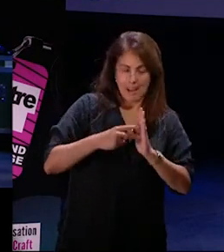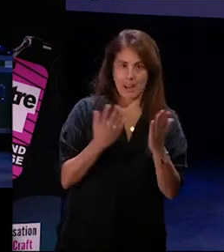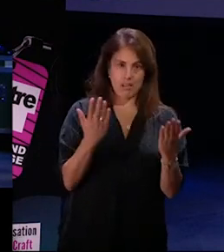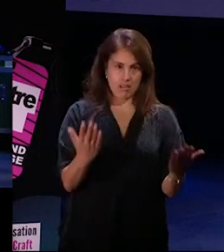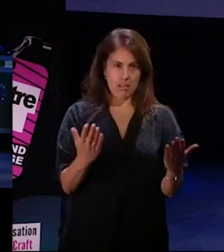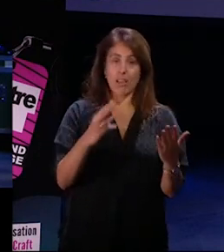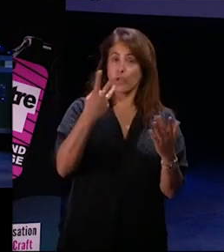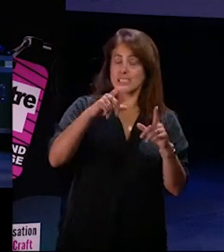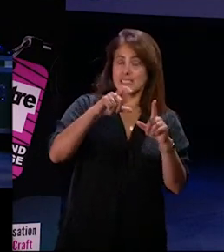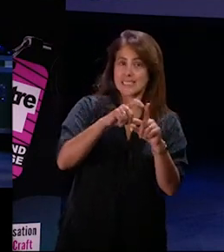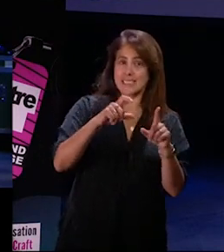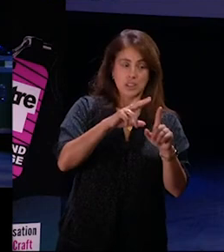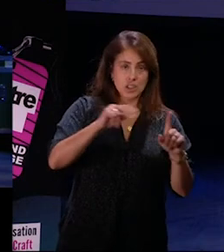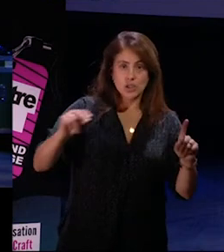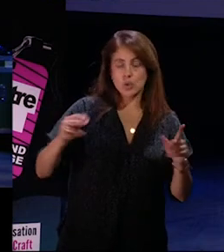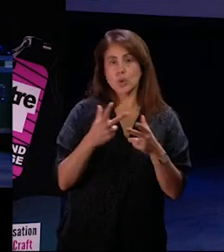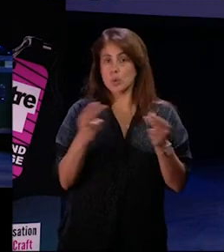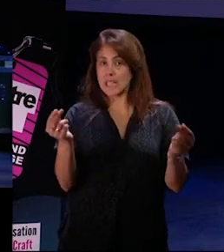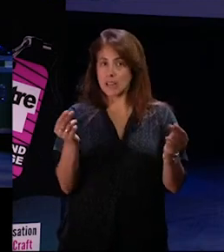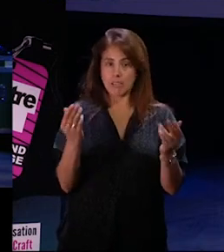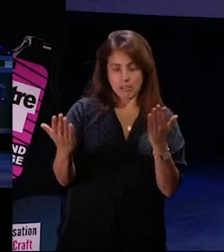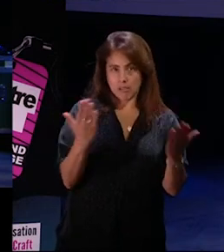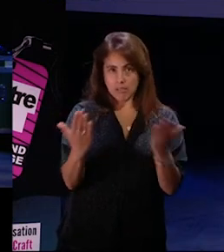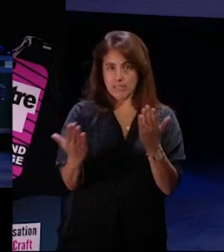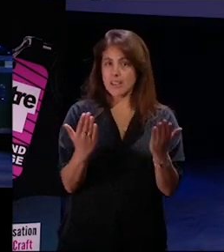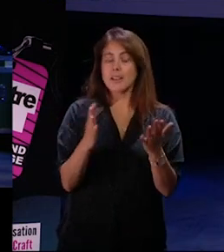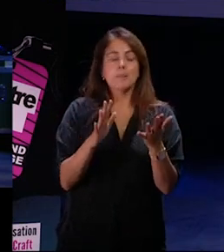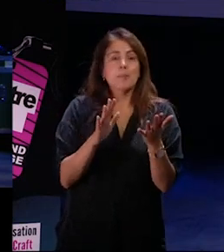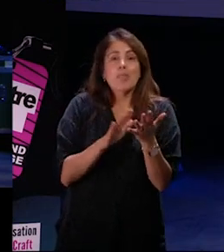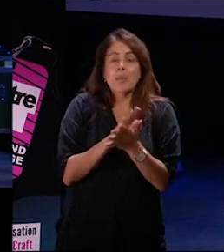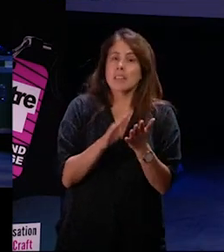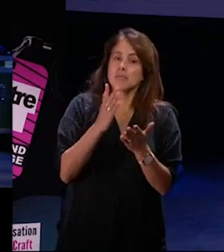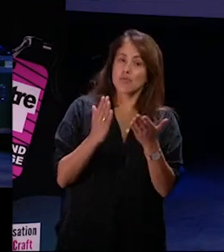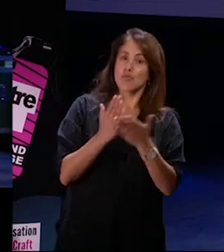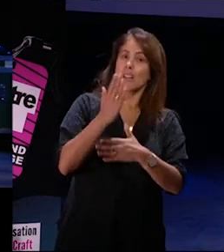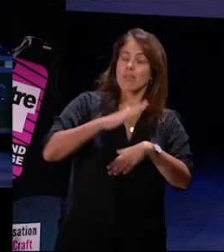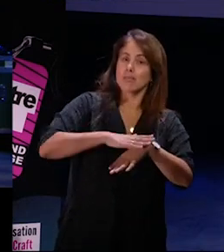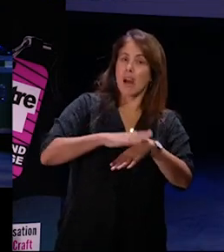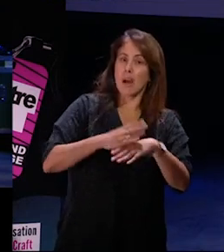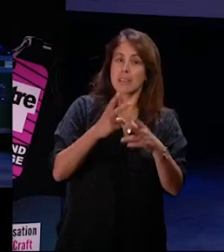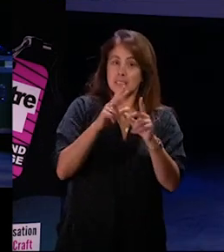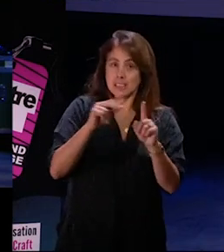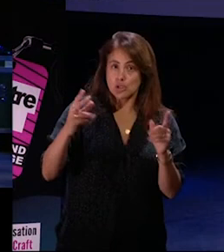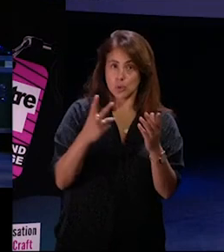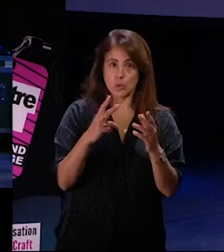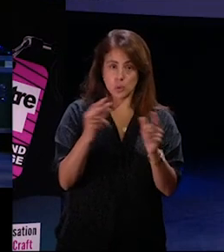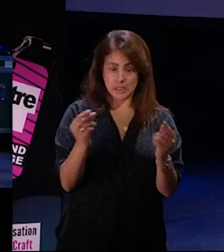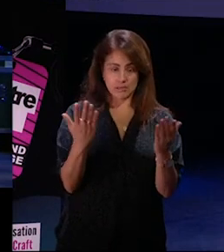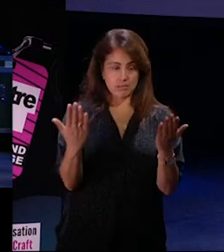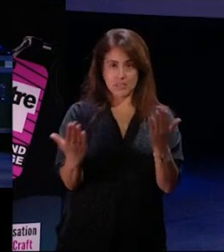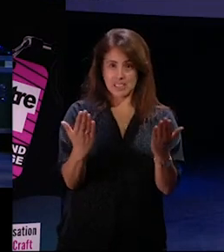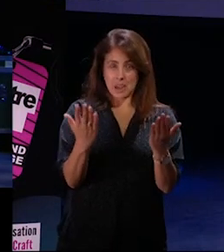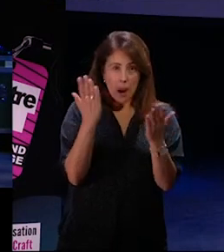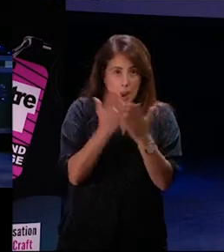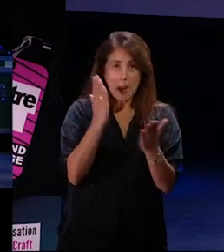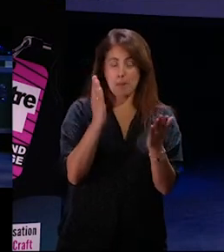real-time 3D digital twin, then whatever you do in that real-time digital twin, in theory, should be